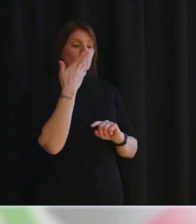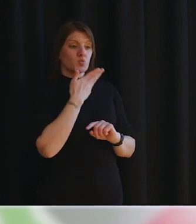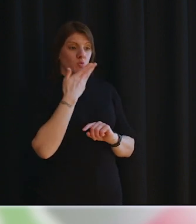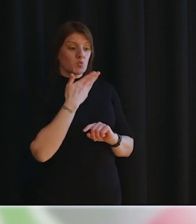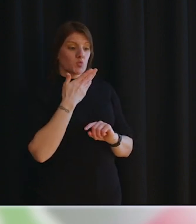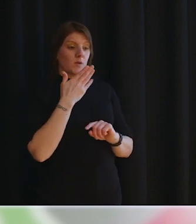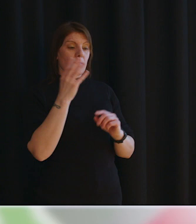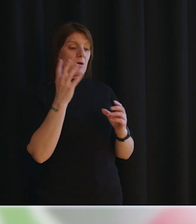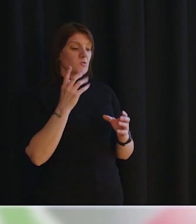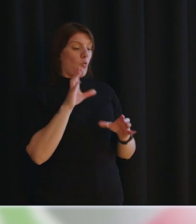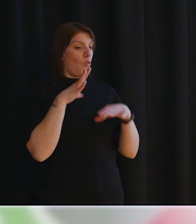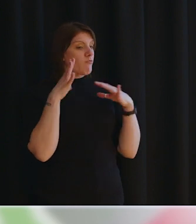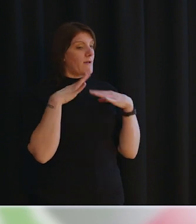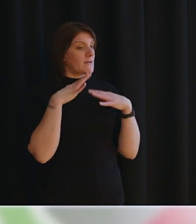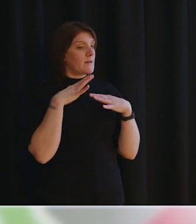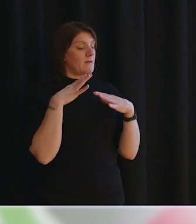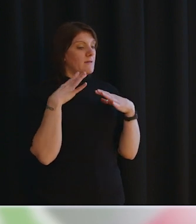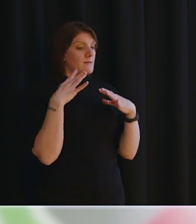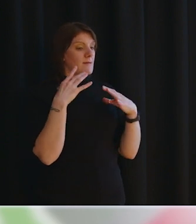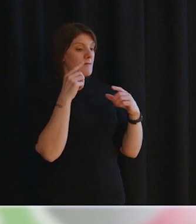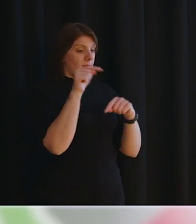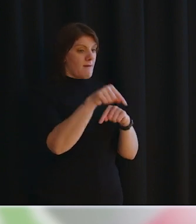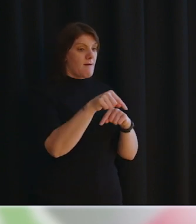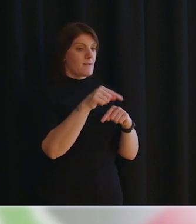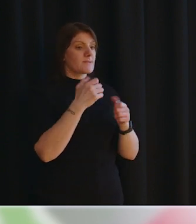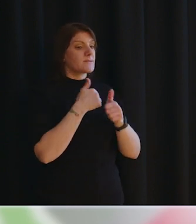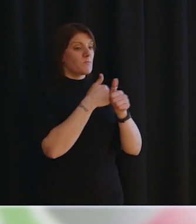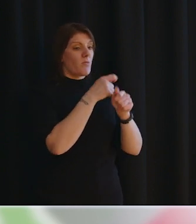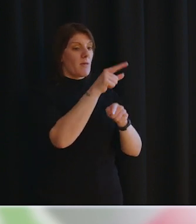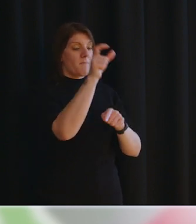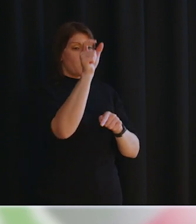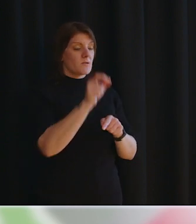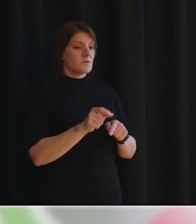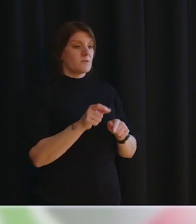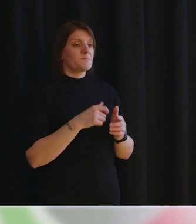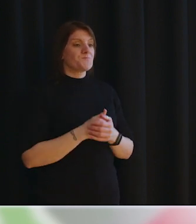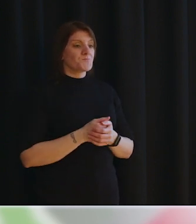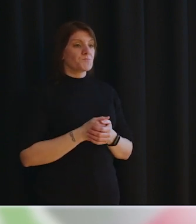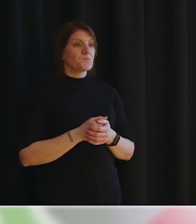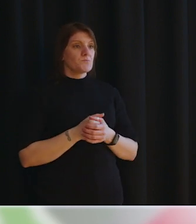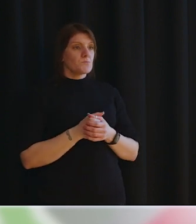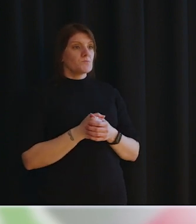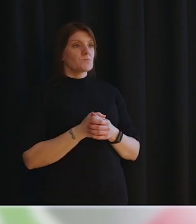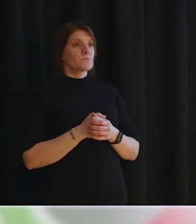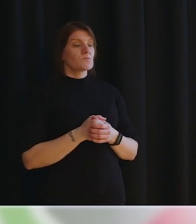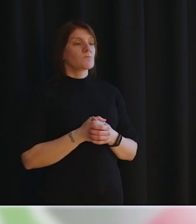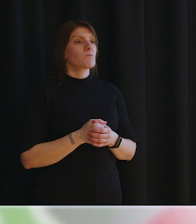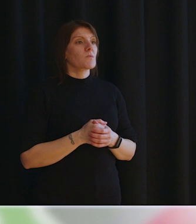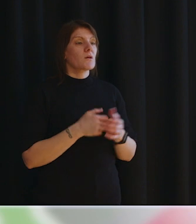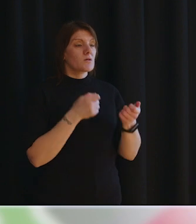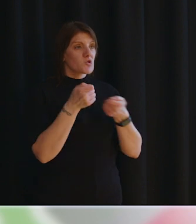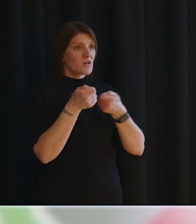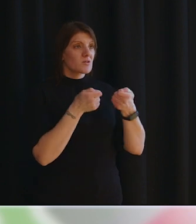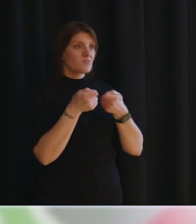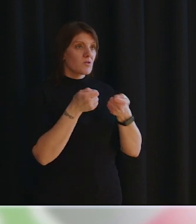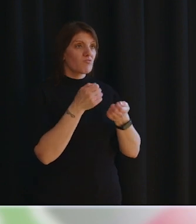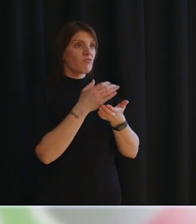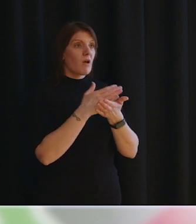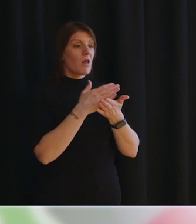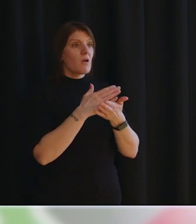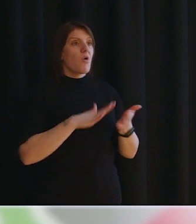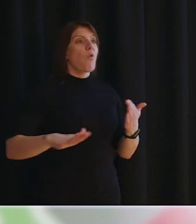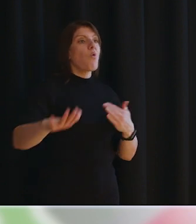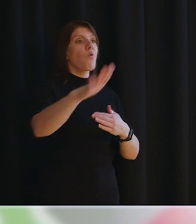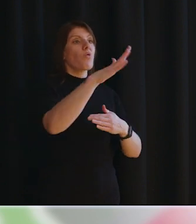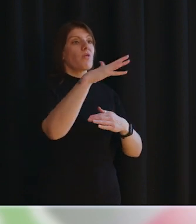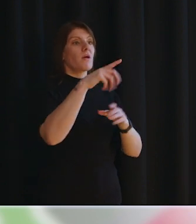person. Reasonable adjustments is a lovely ambiguous term. A reasonable adjustment might be that all the Year 5